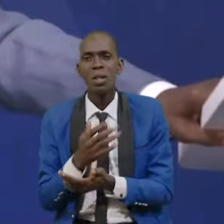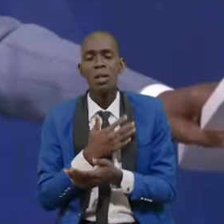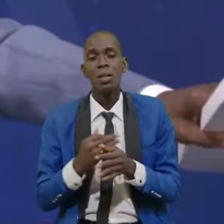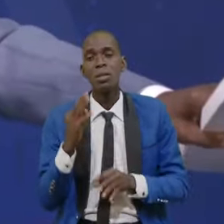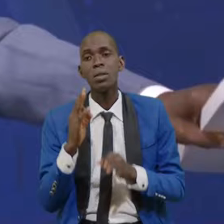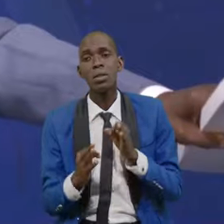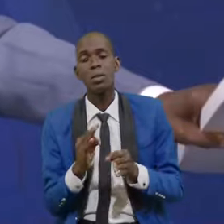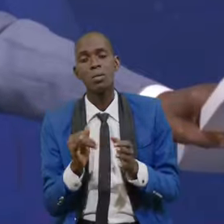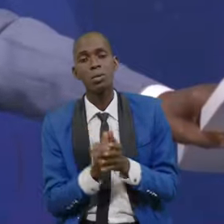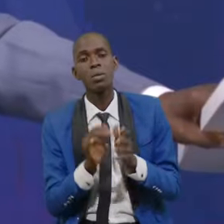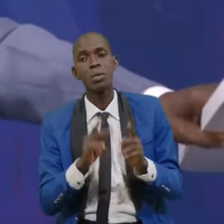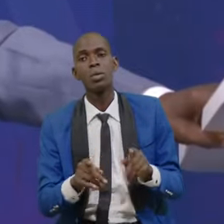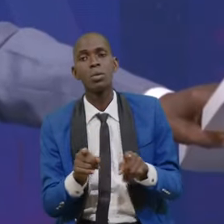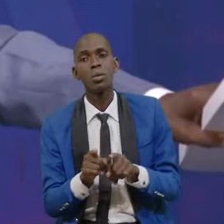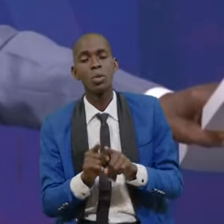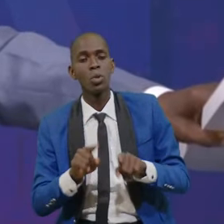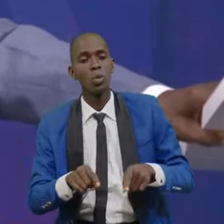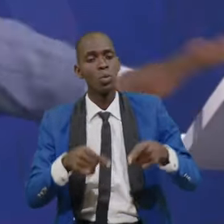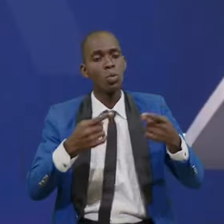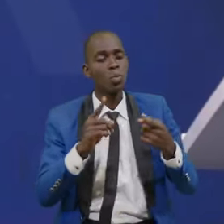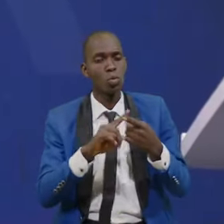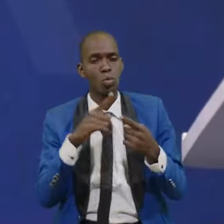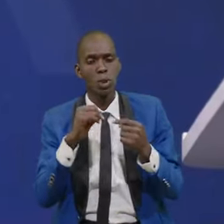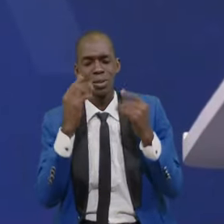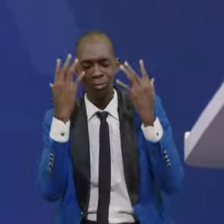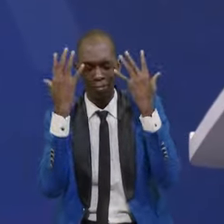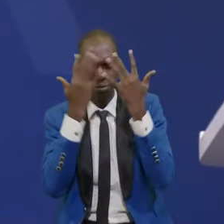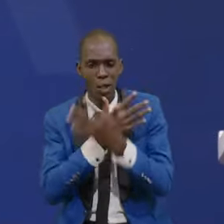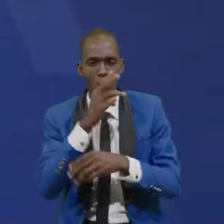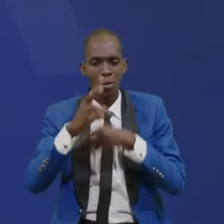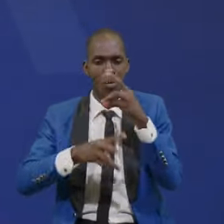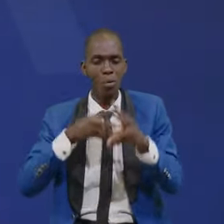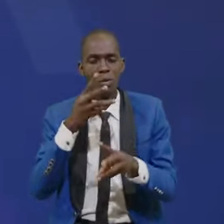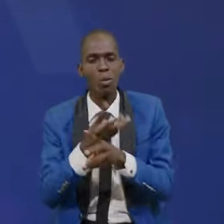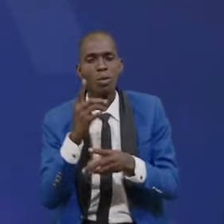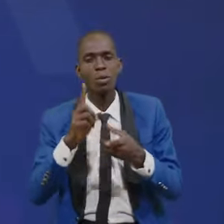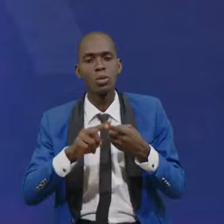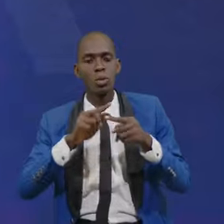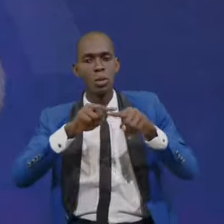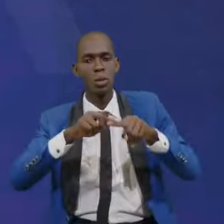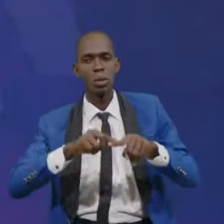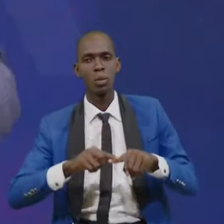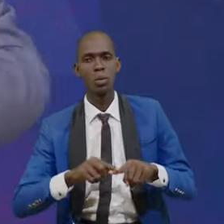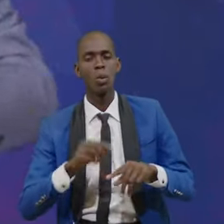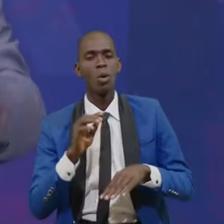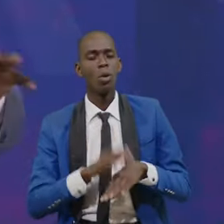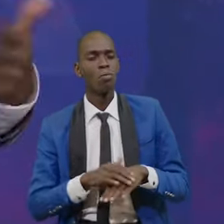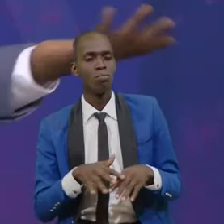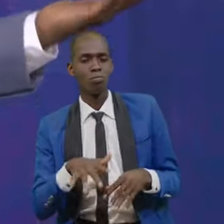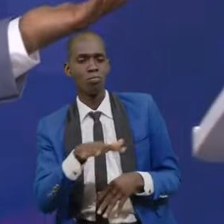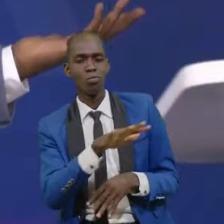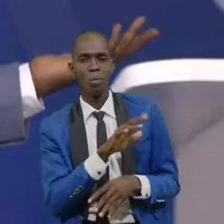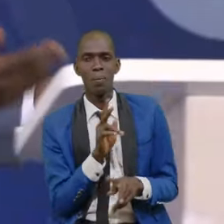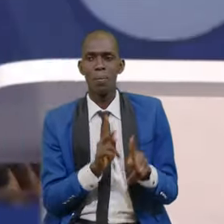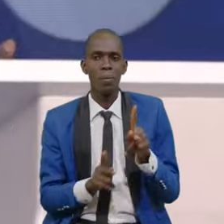goes to the dark world to depend upon those people that they